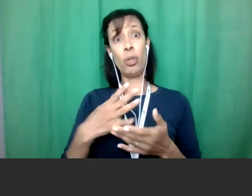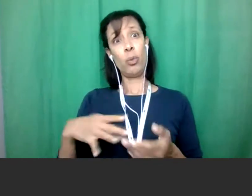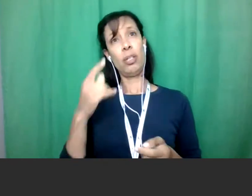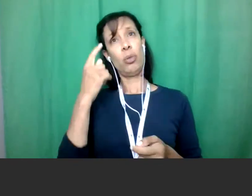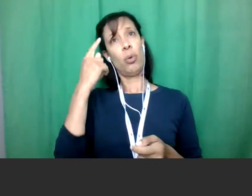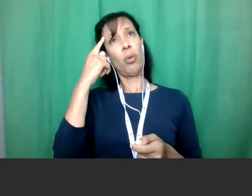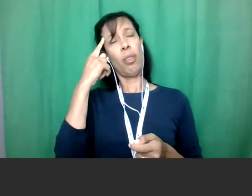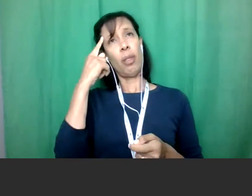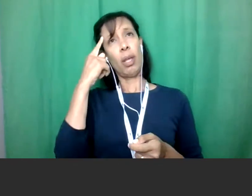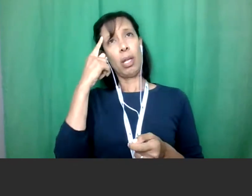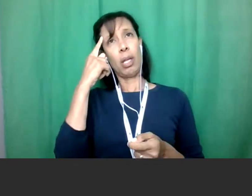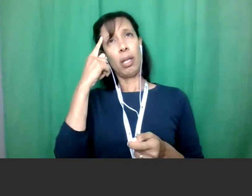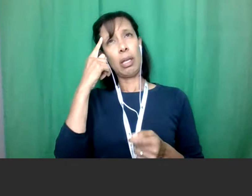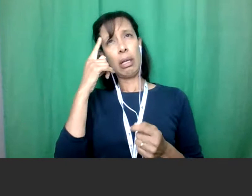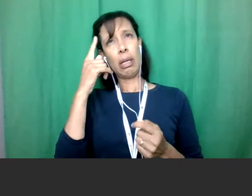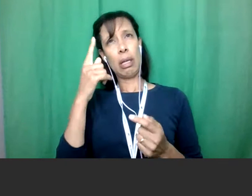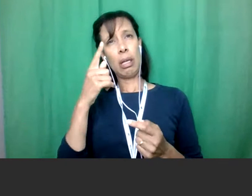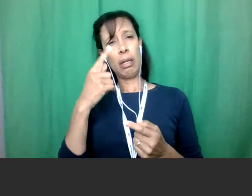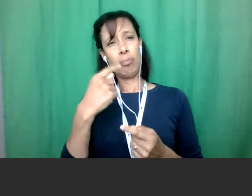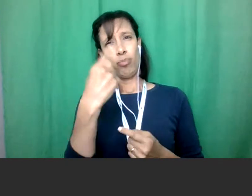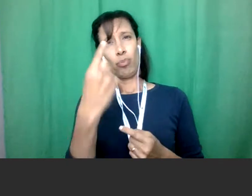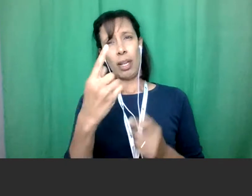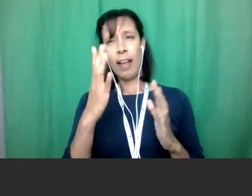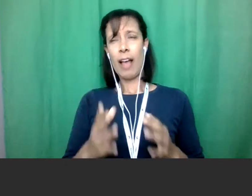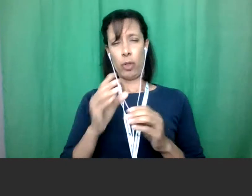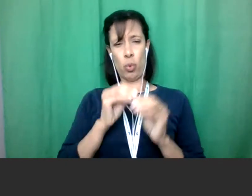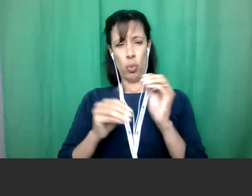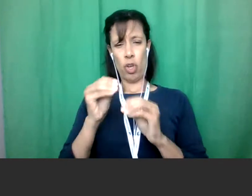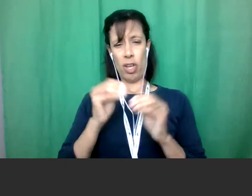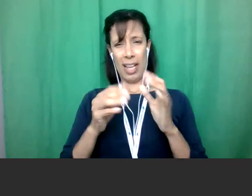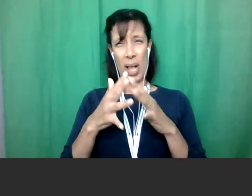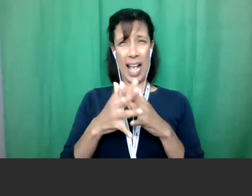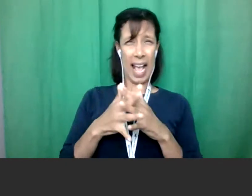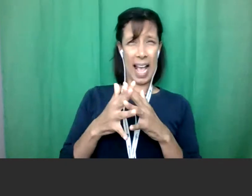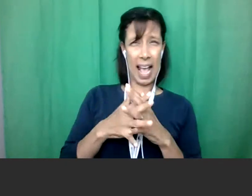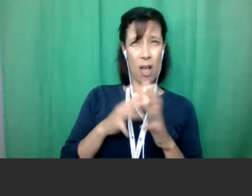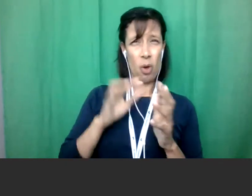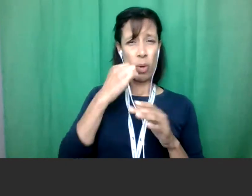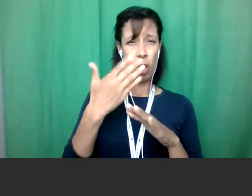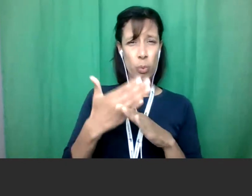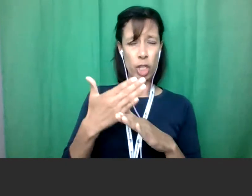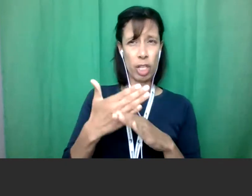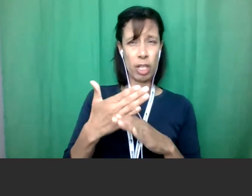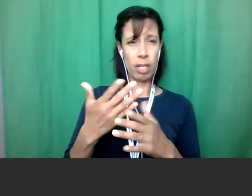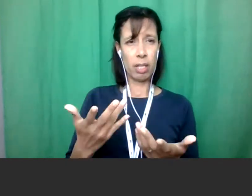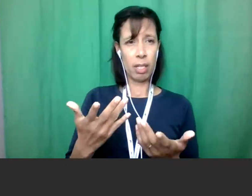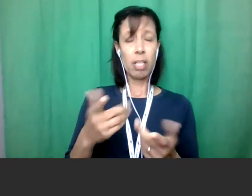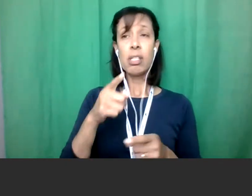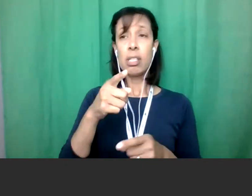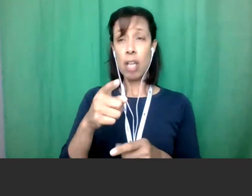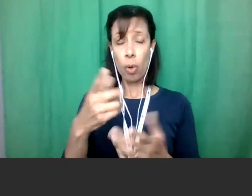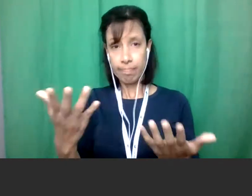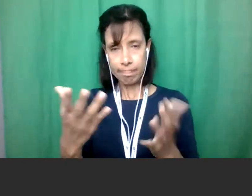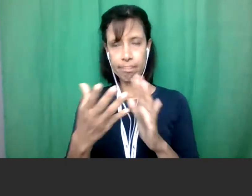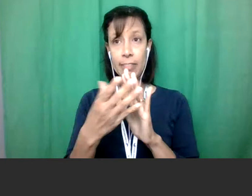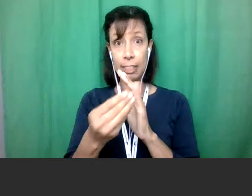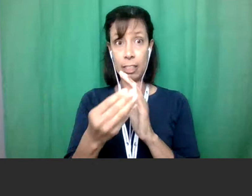bounce that back to you a little bit. So if you have decided, so if your workplace is a